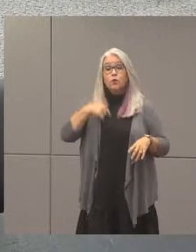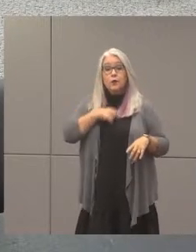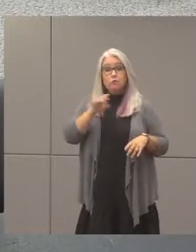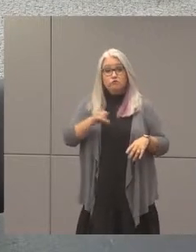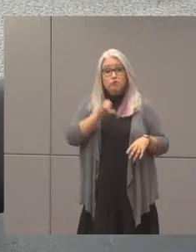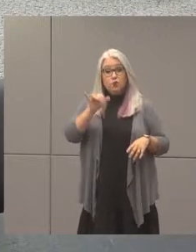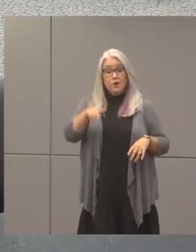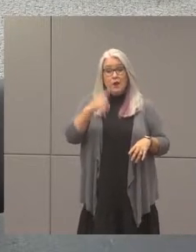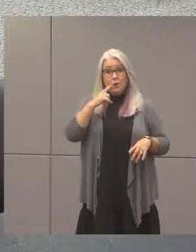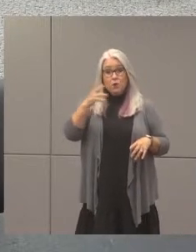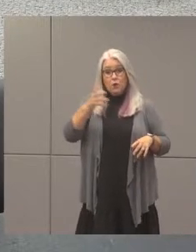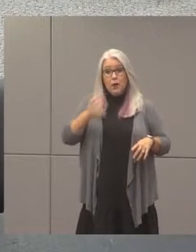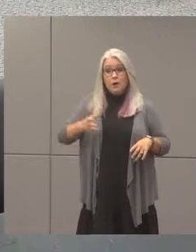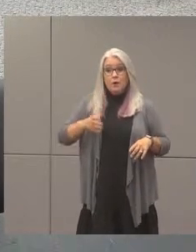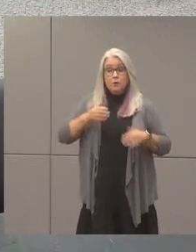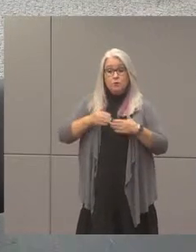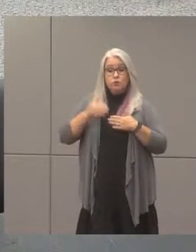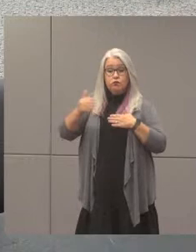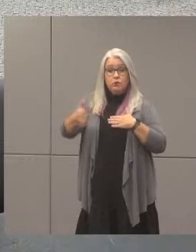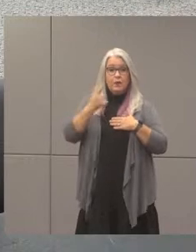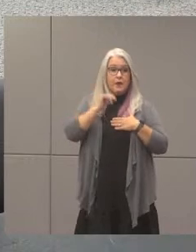route, they shut everything down.